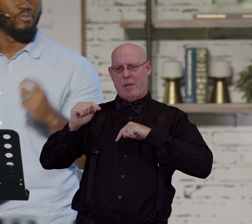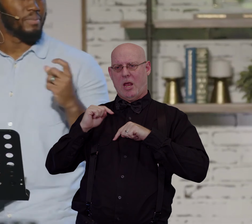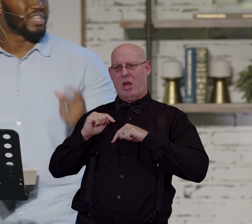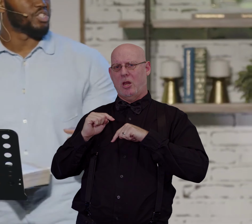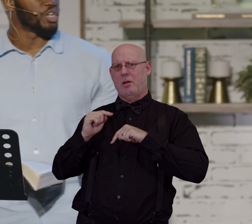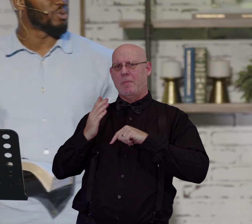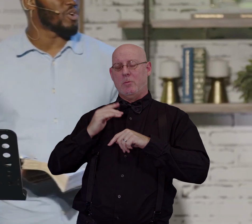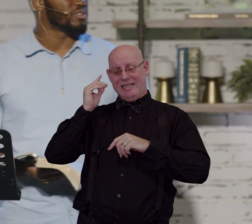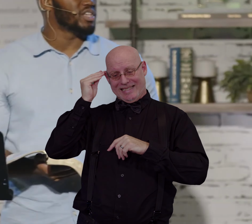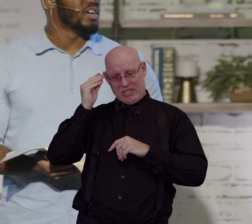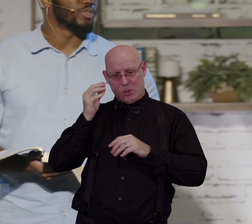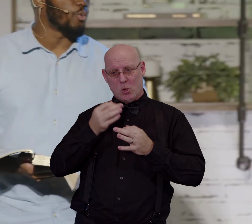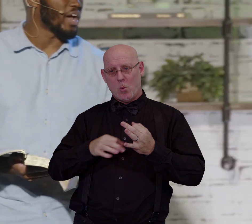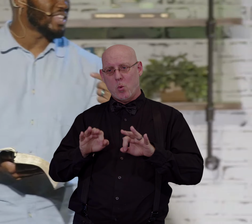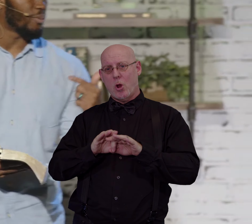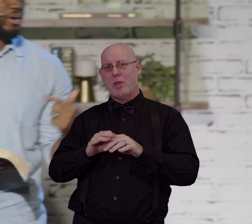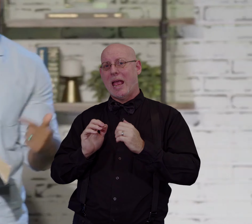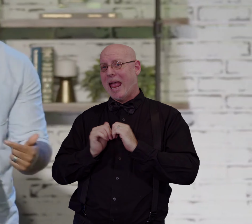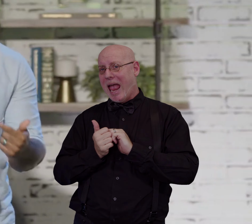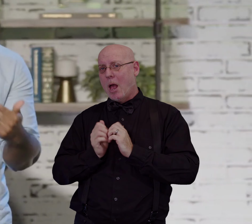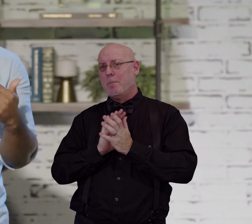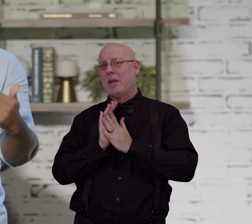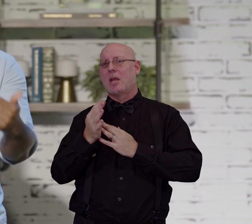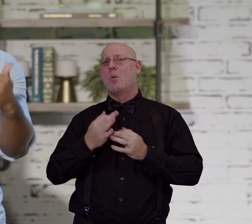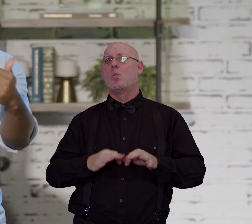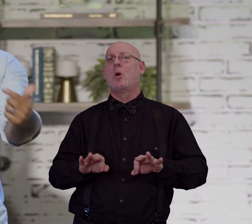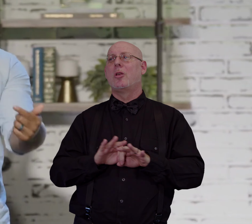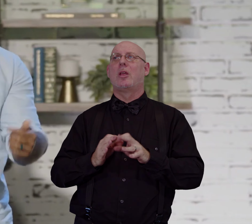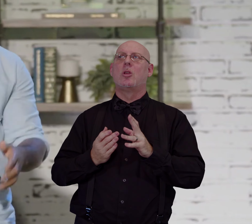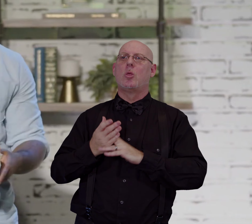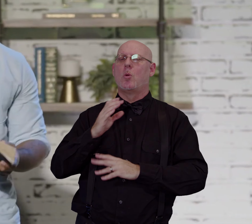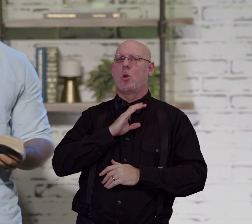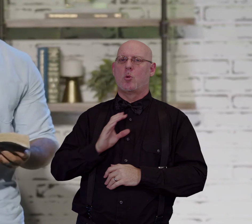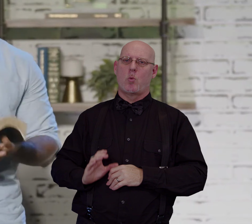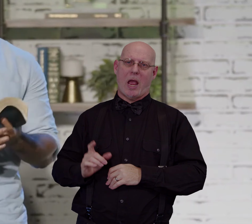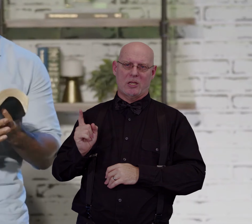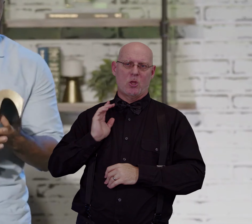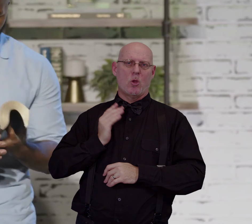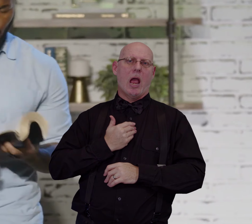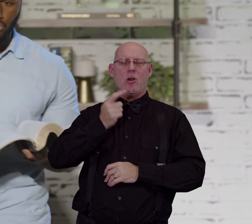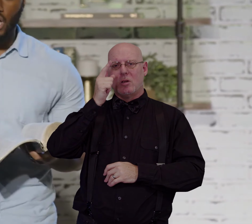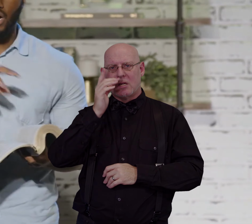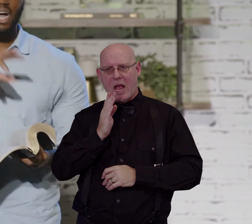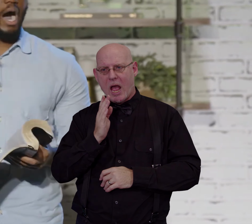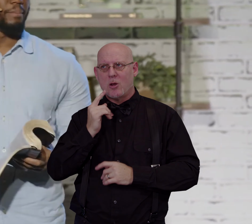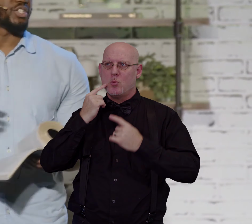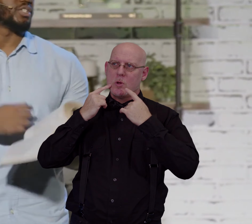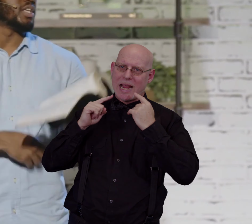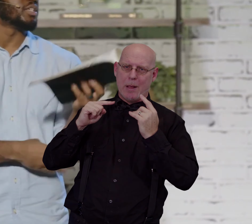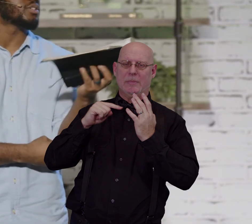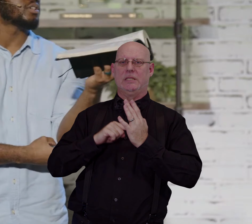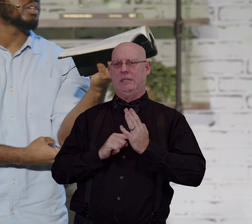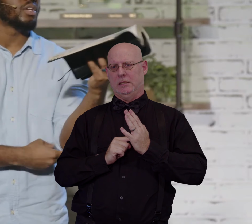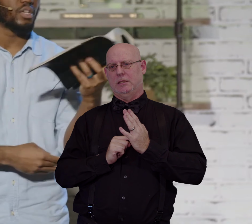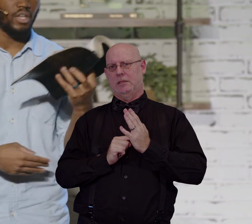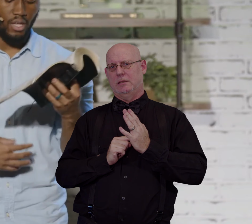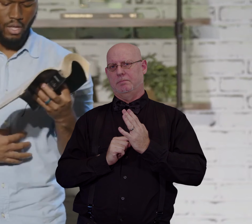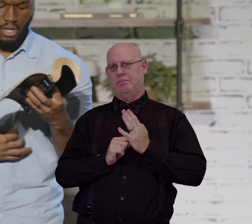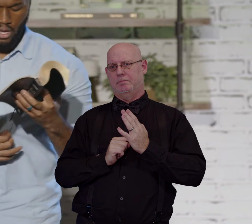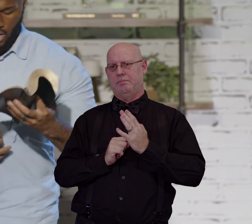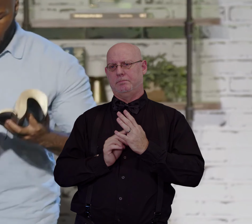the, you may be considered worthy, the way that we are made worthy is through Christ. It's through our God who accomplishes this.